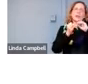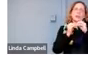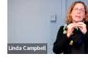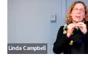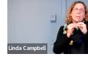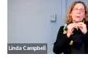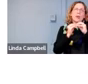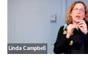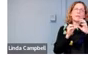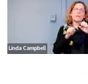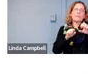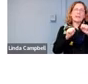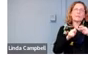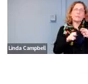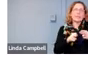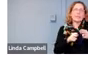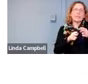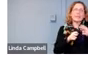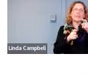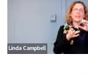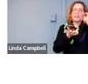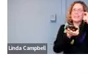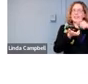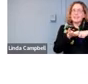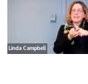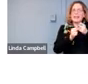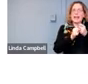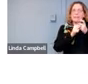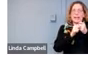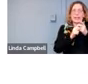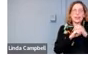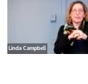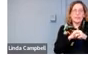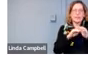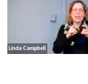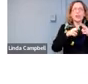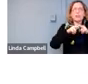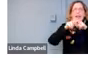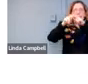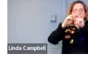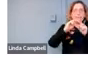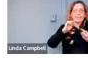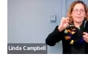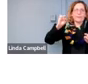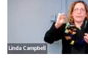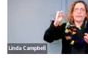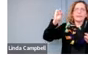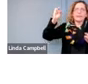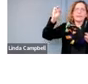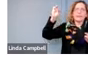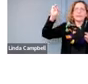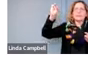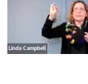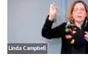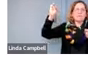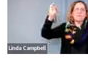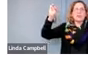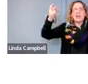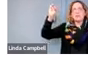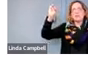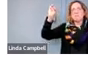the presentation. It shows the number of invasive species that have been detected on an annual basis. It is